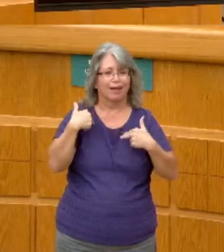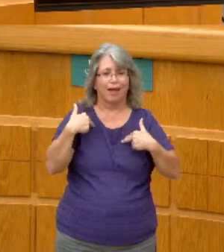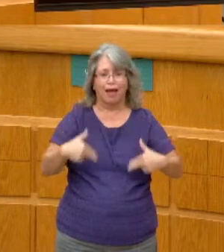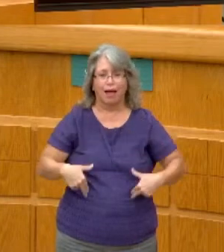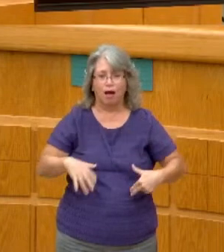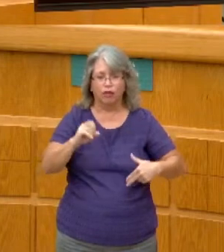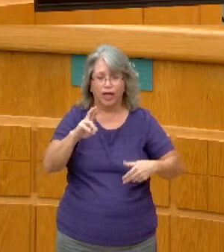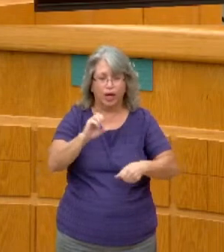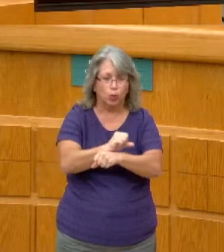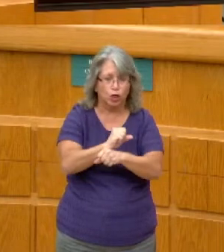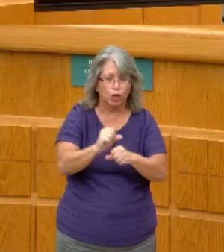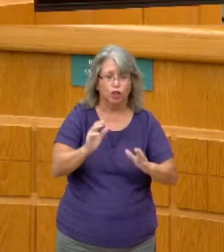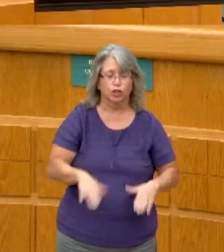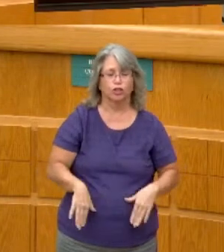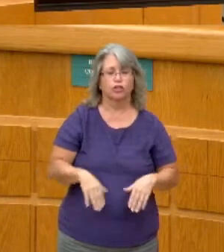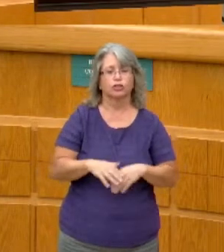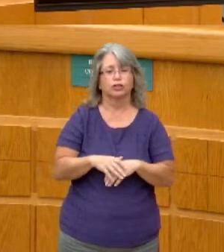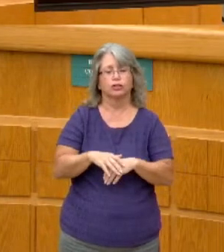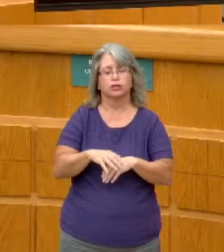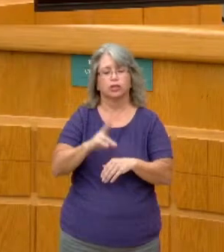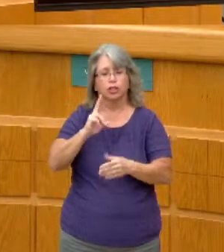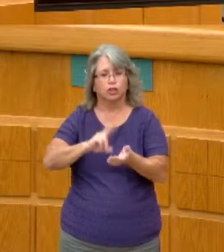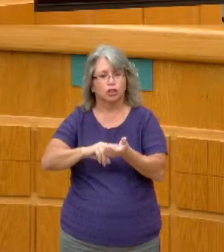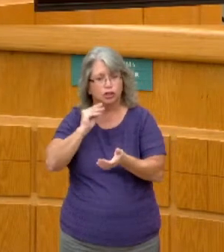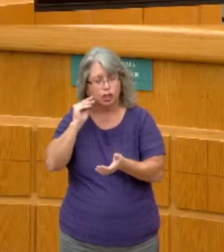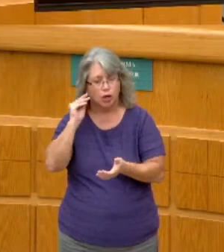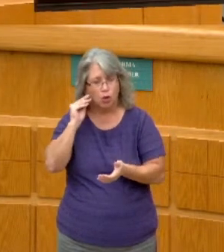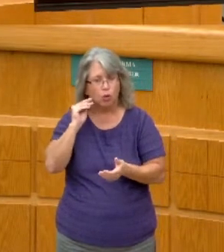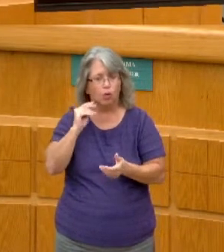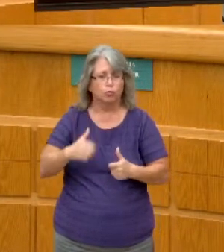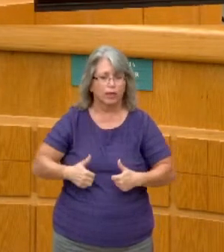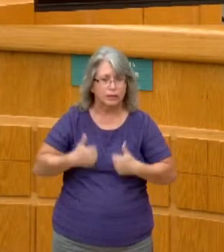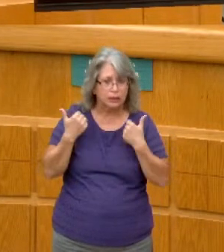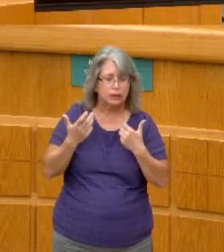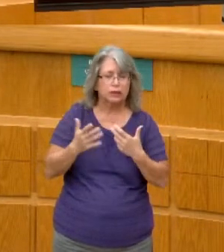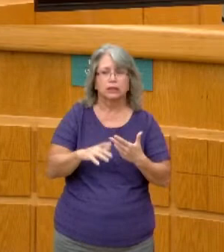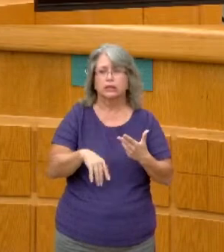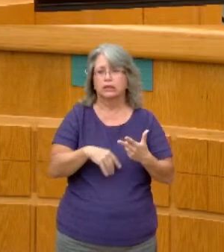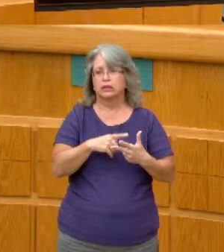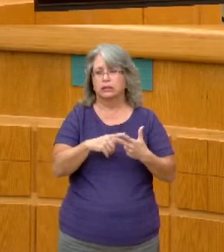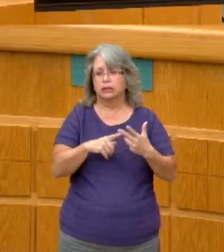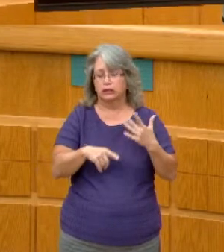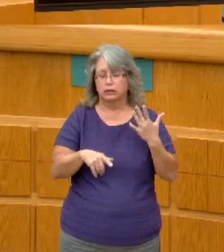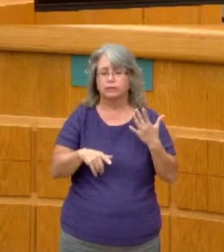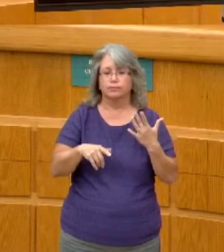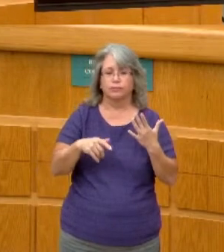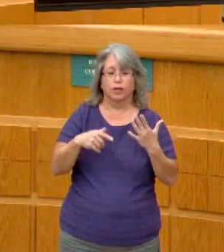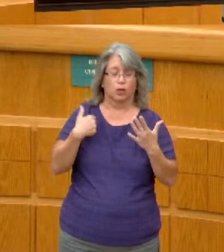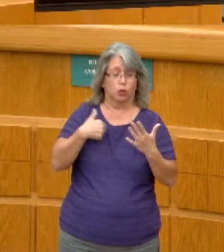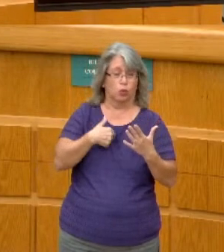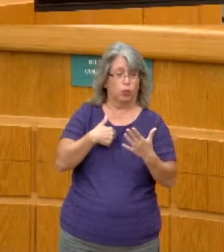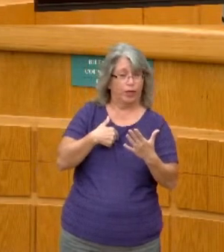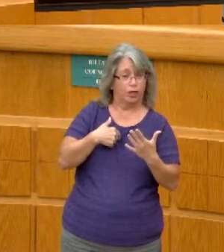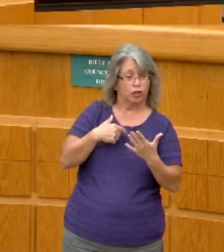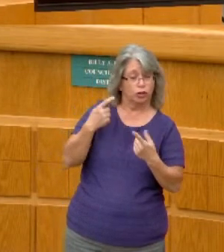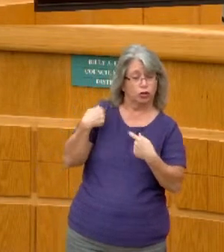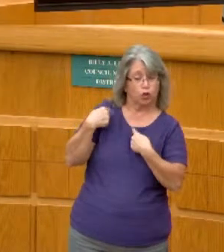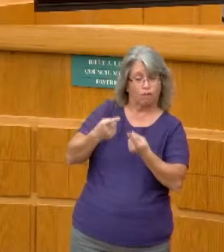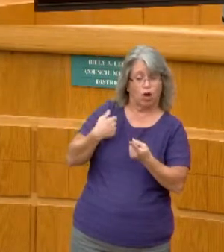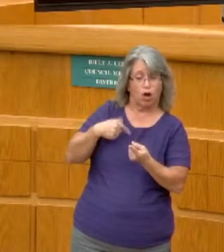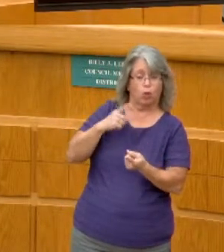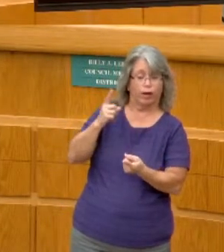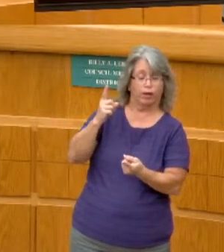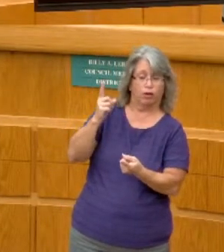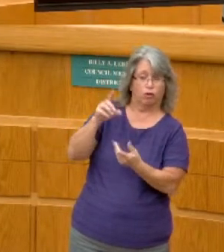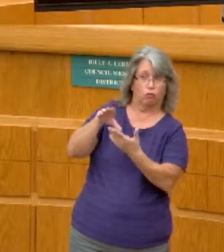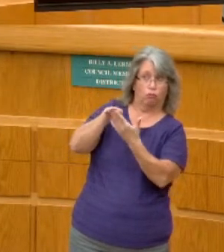older adults. The recommendation is to receive, what we're hearing is to receive a booster 8 months after your last